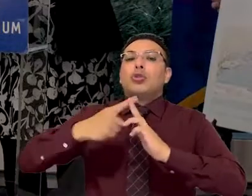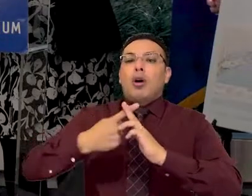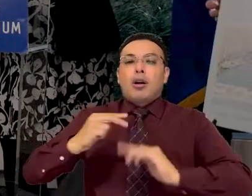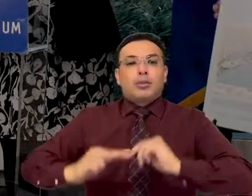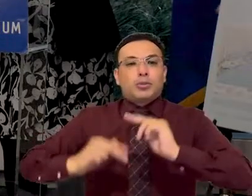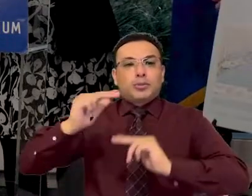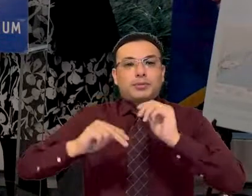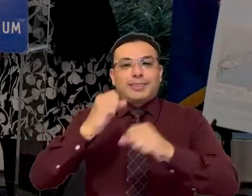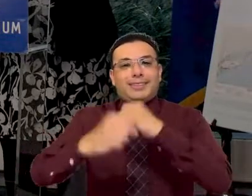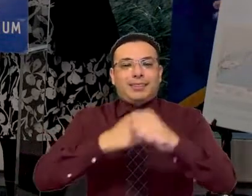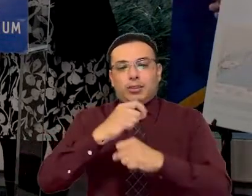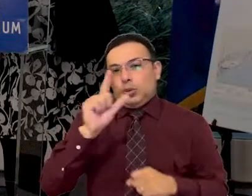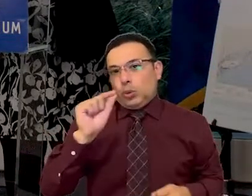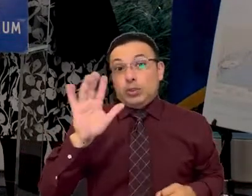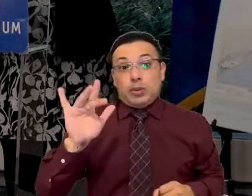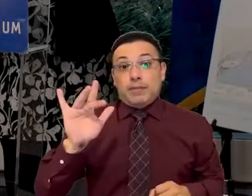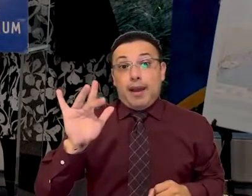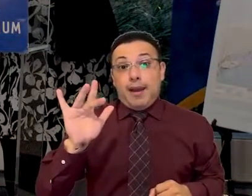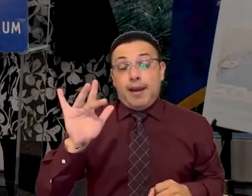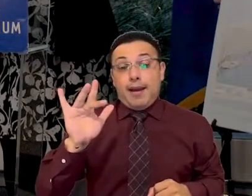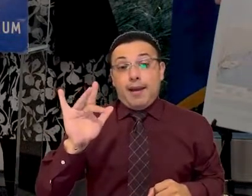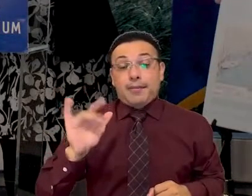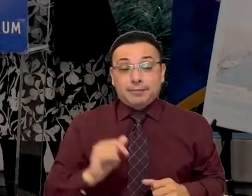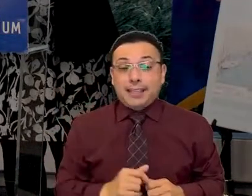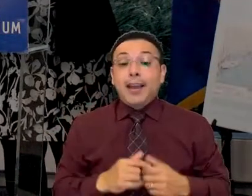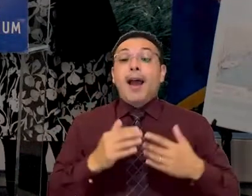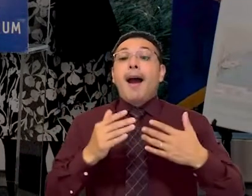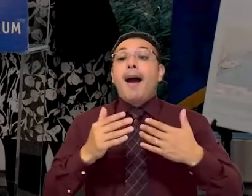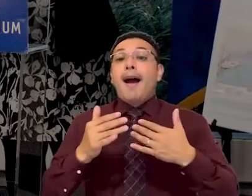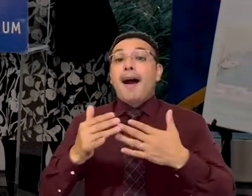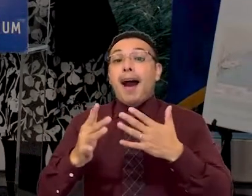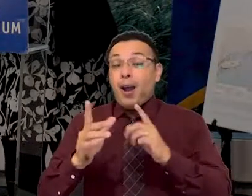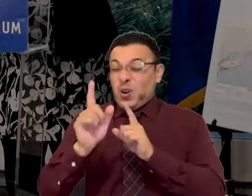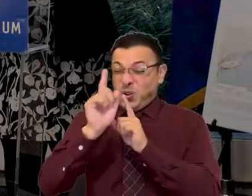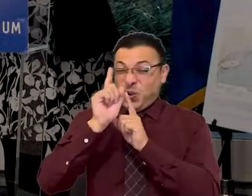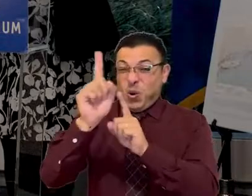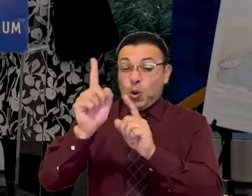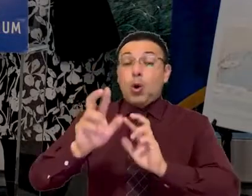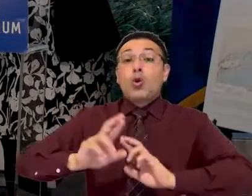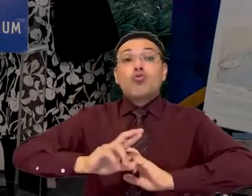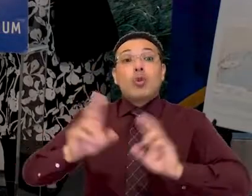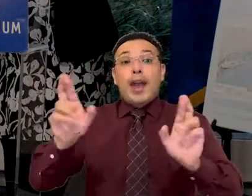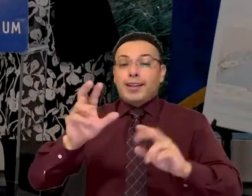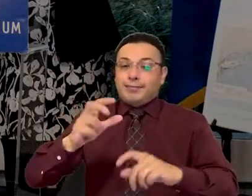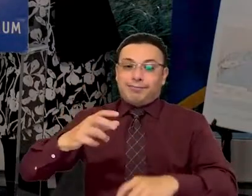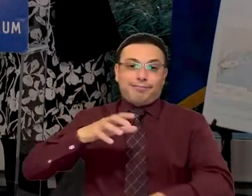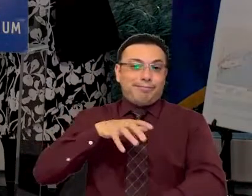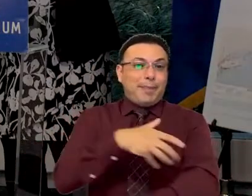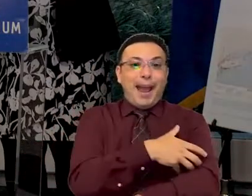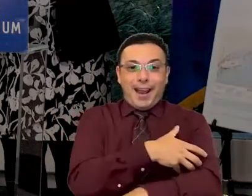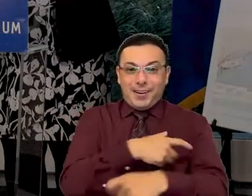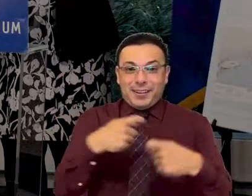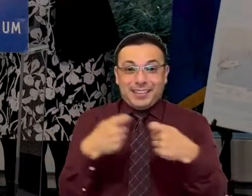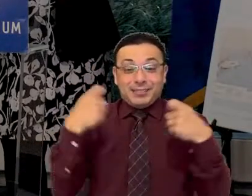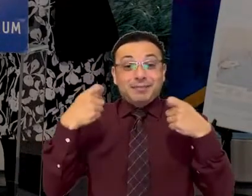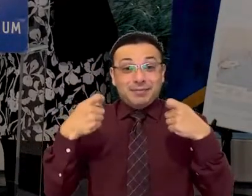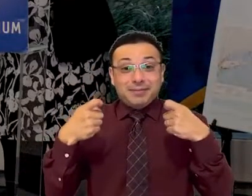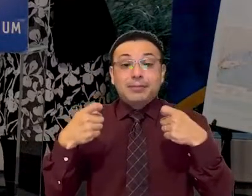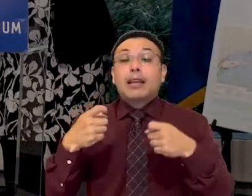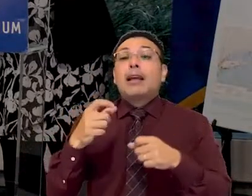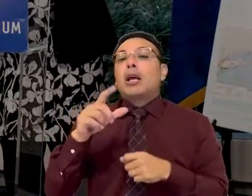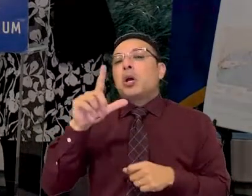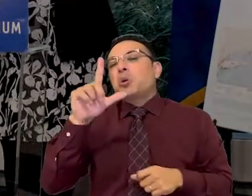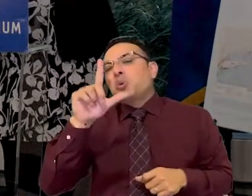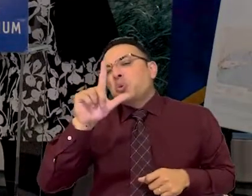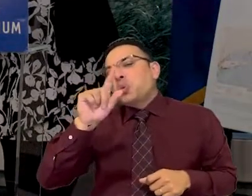those preparations are completed. And as I said earlier, our plan is to generate first power in the late 2020s. So